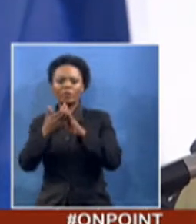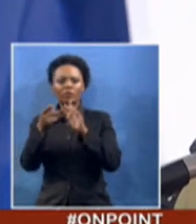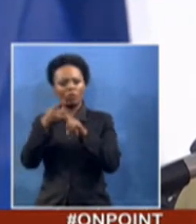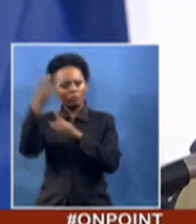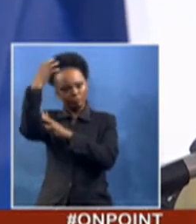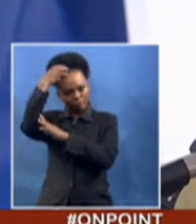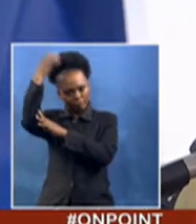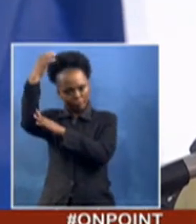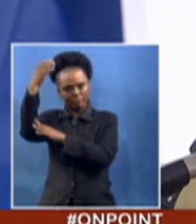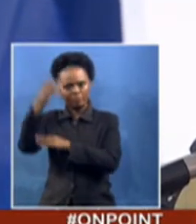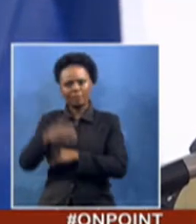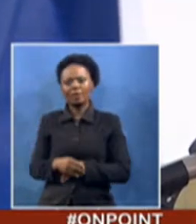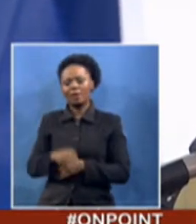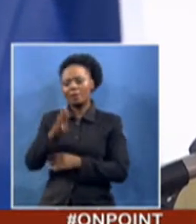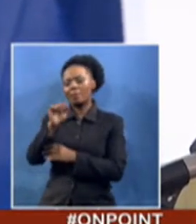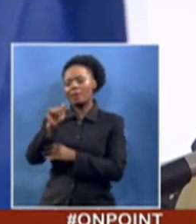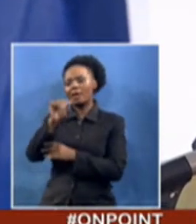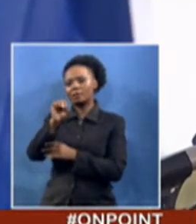are here,